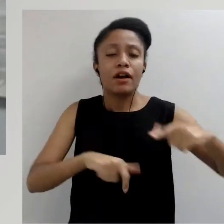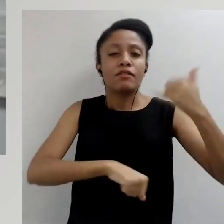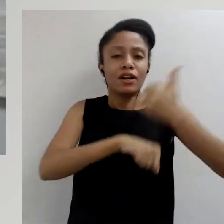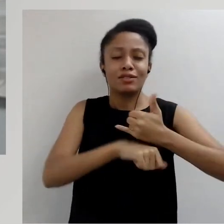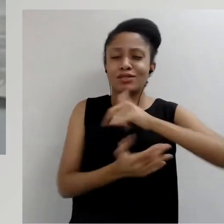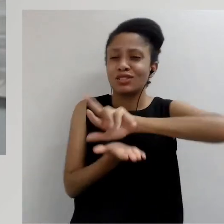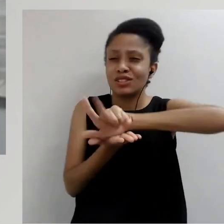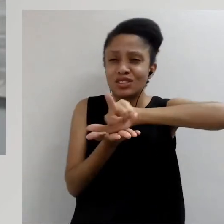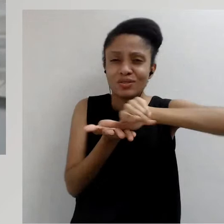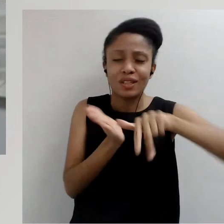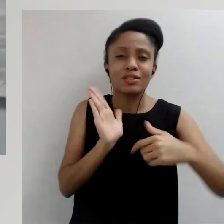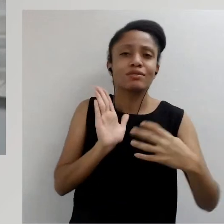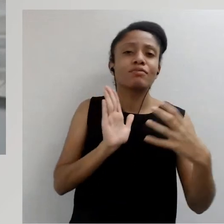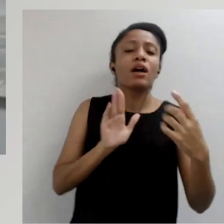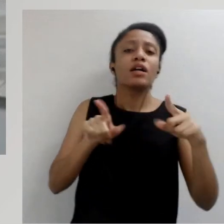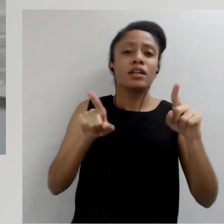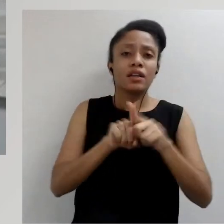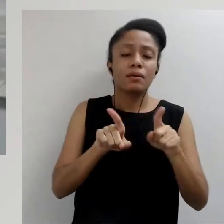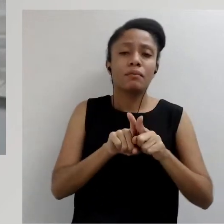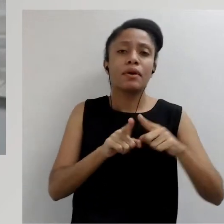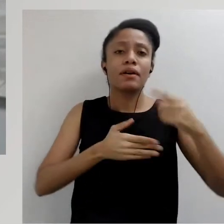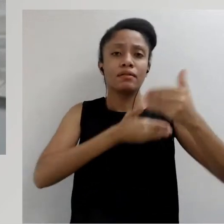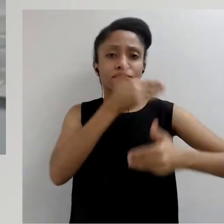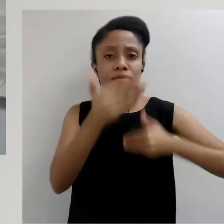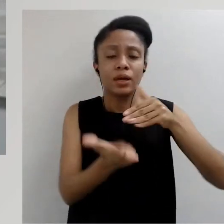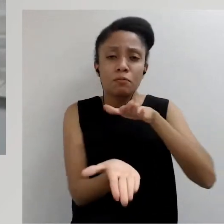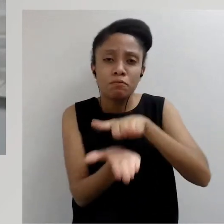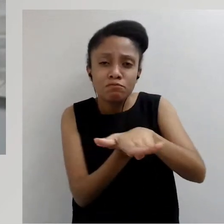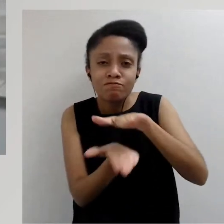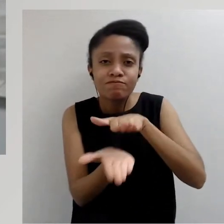of Catu and so on, and then having